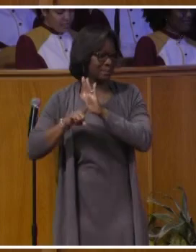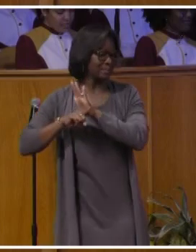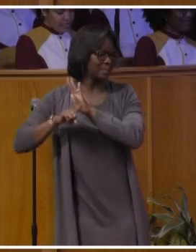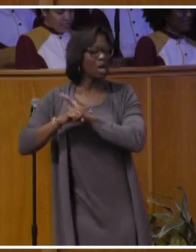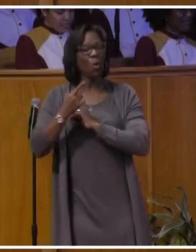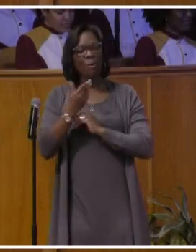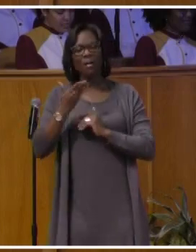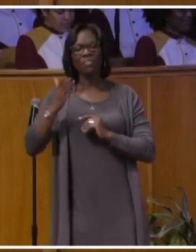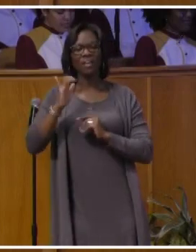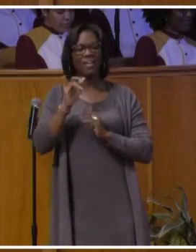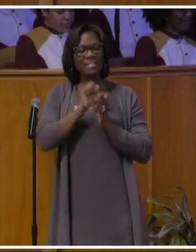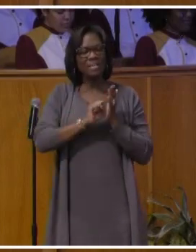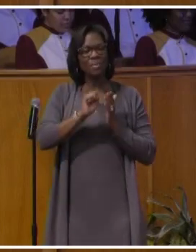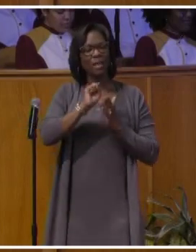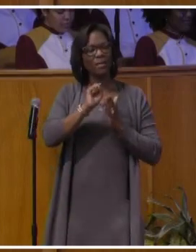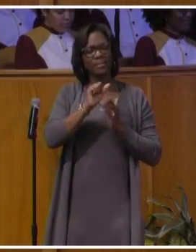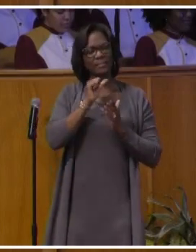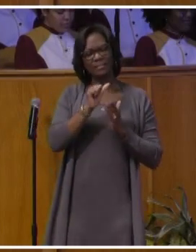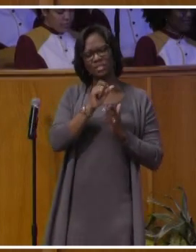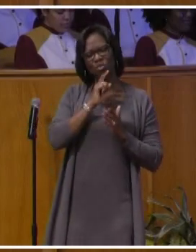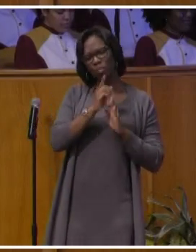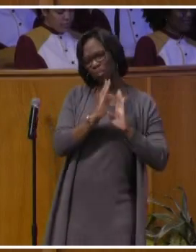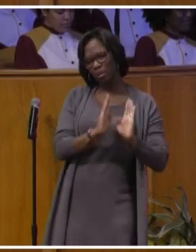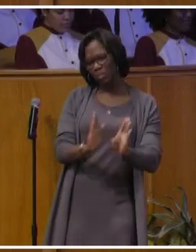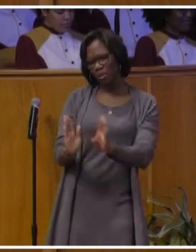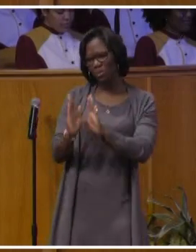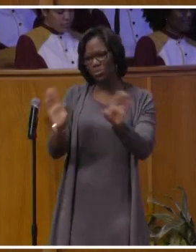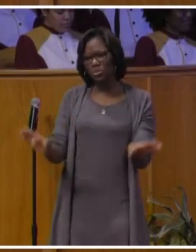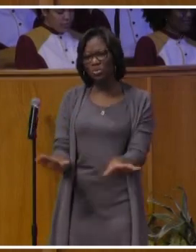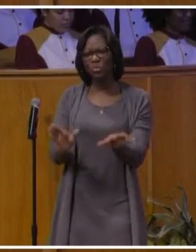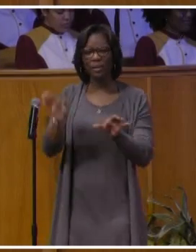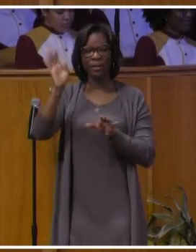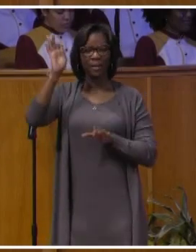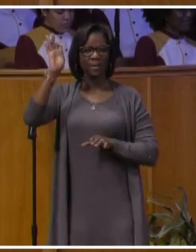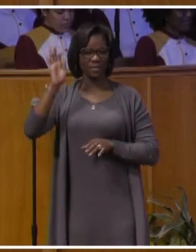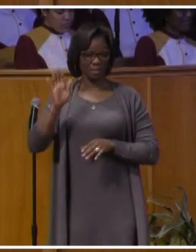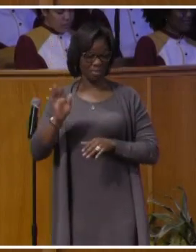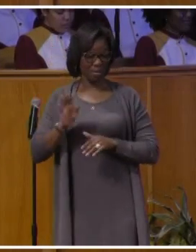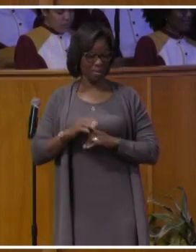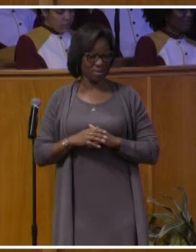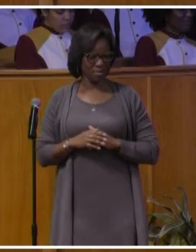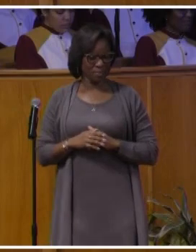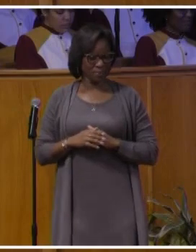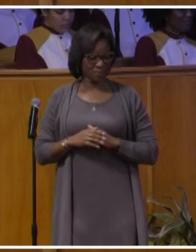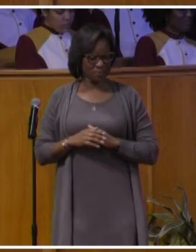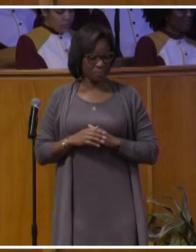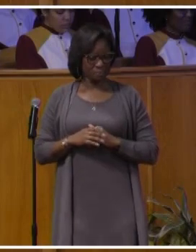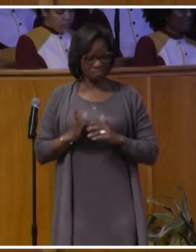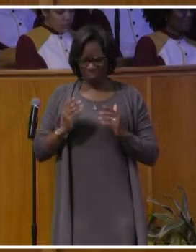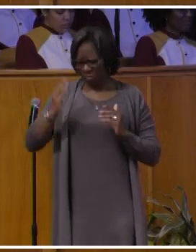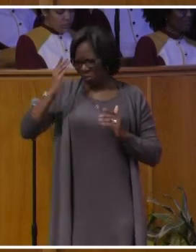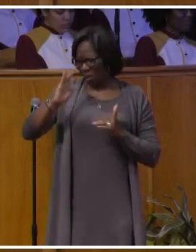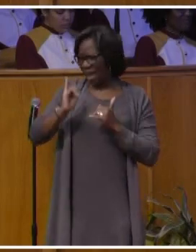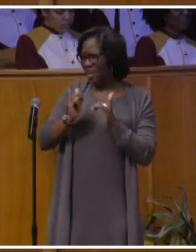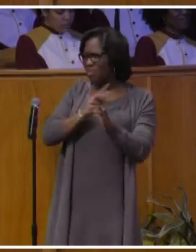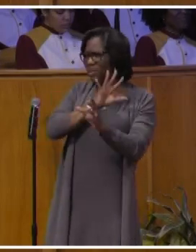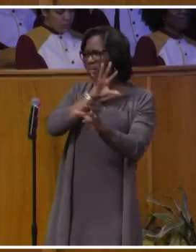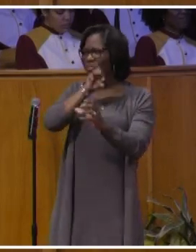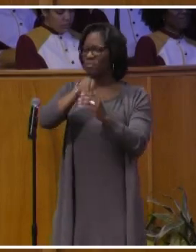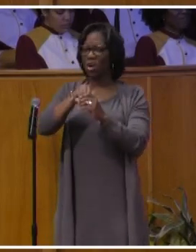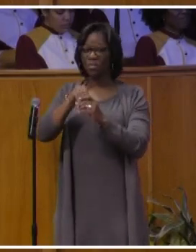One of the things seminary doesn't really prepare you to do as a pastor is to know how to be involved